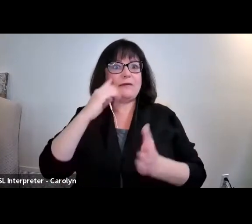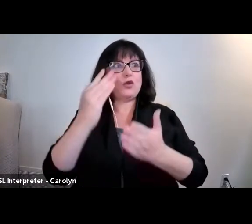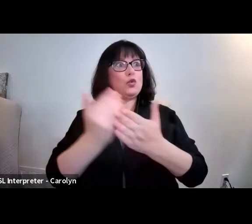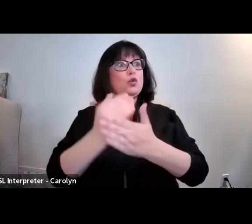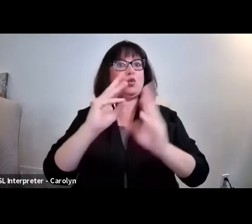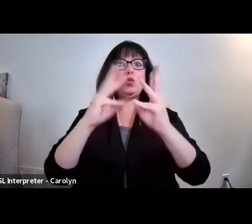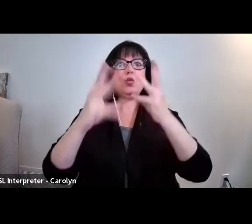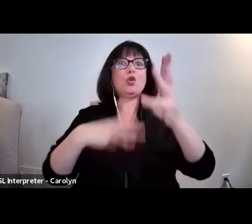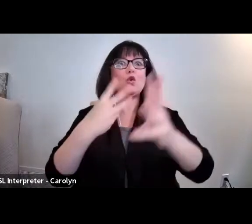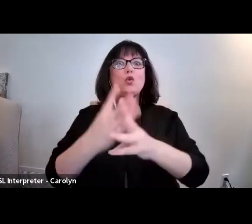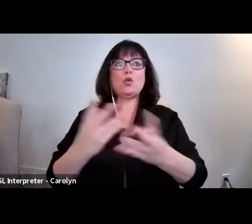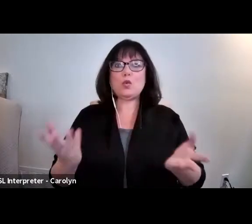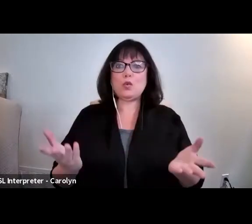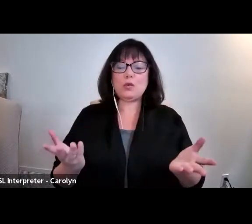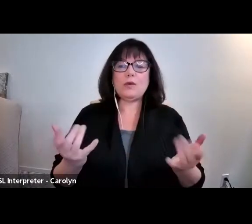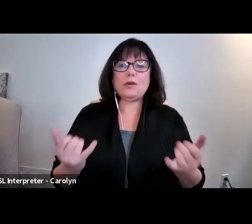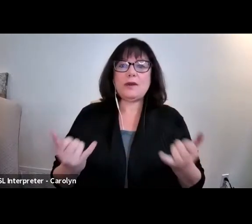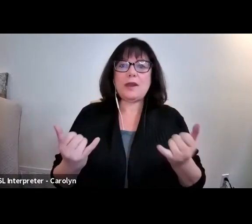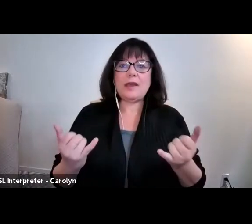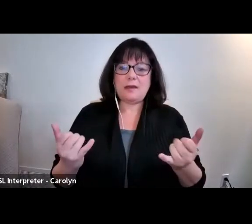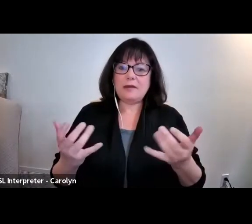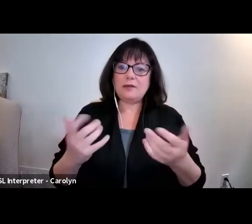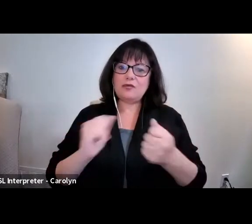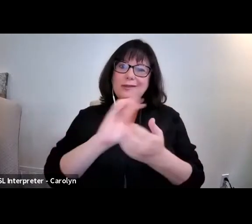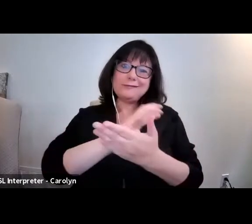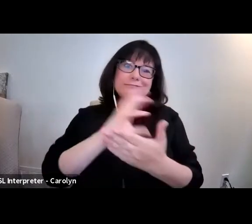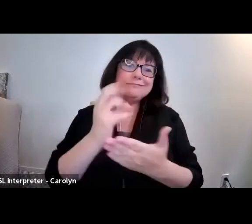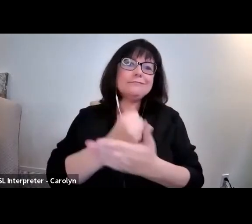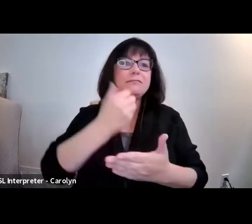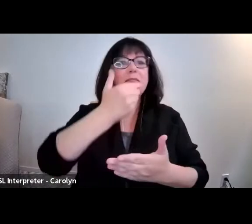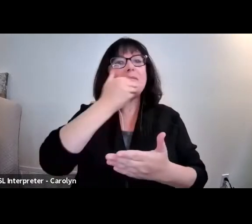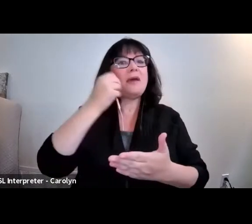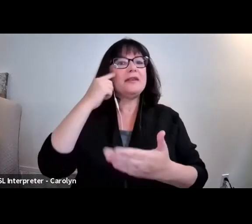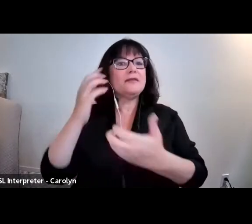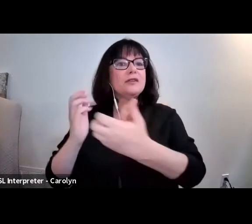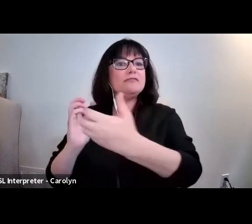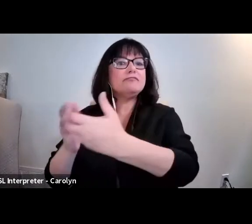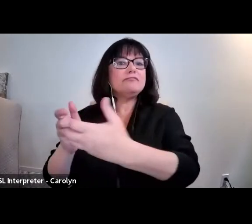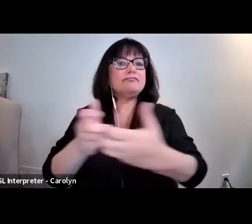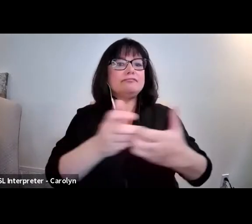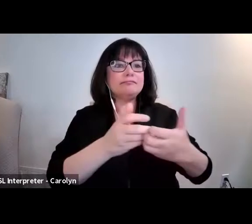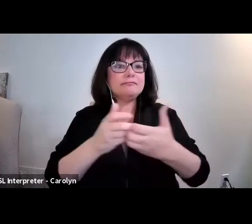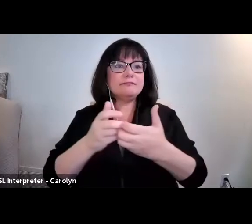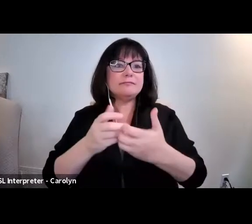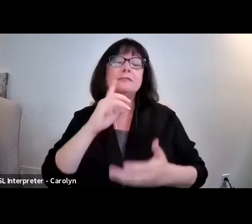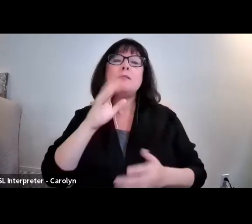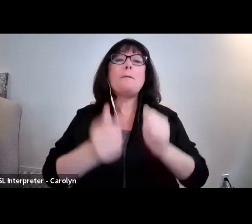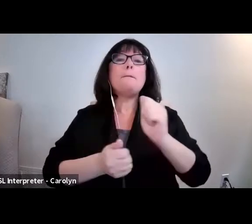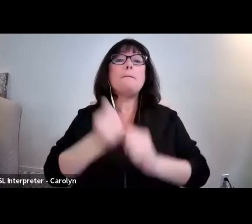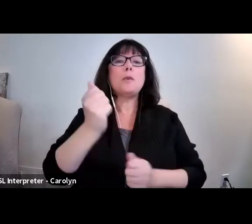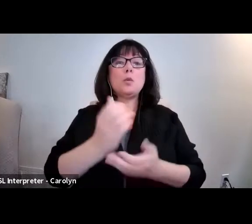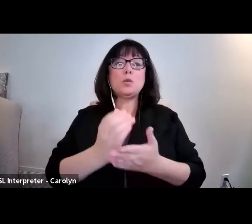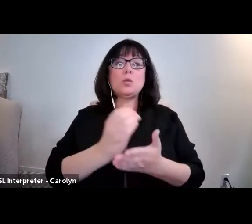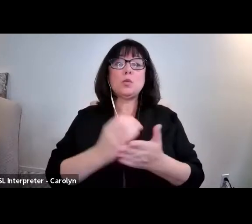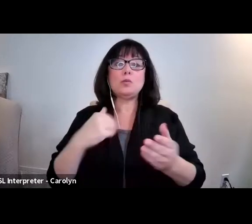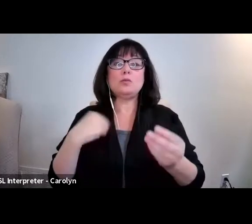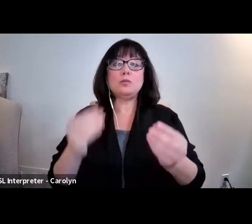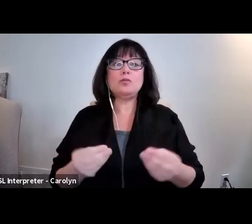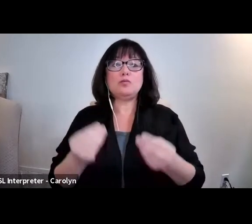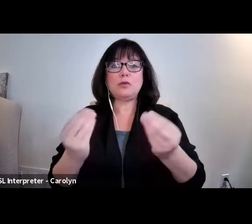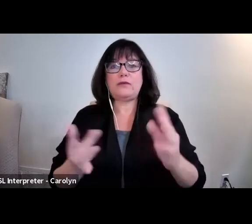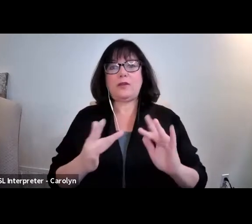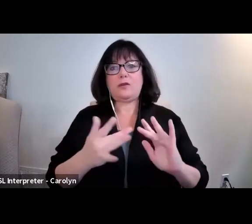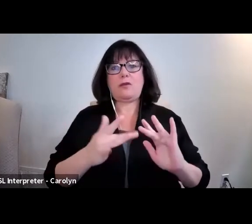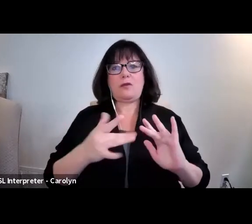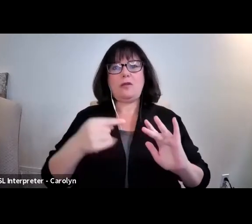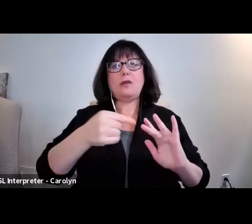facing. The majority of our courses, as you know, are being offered online, with the exception of a small